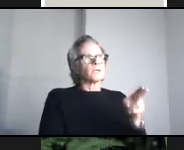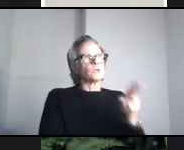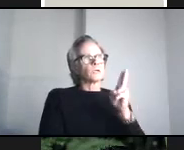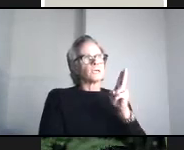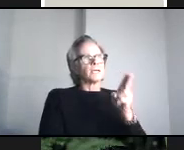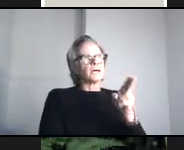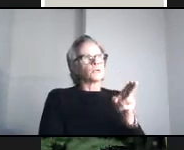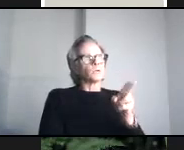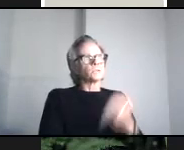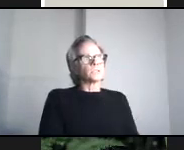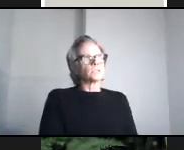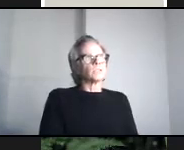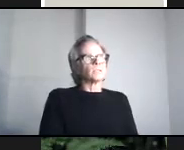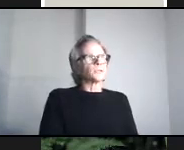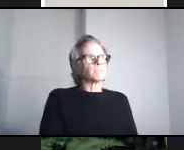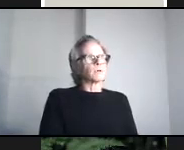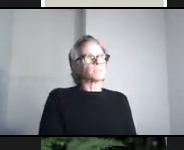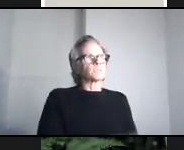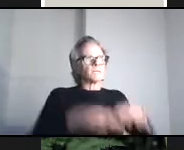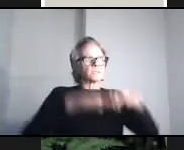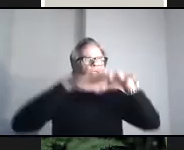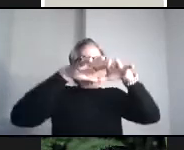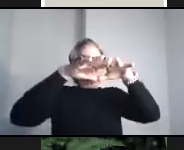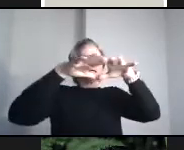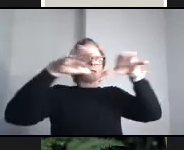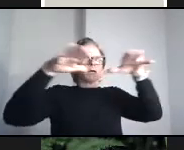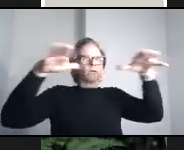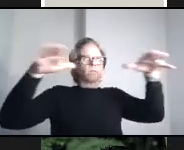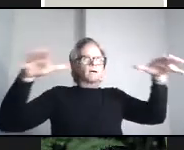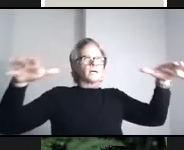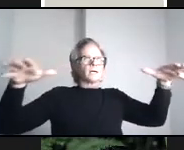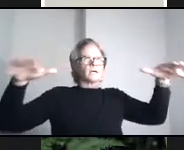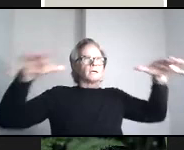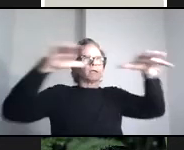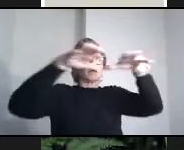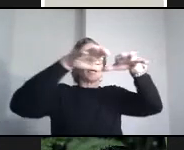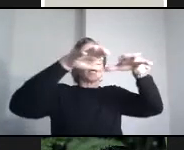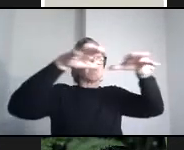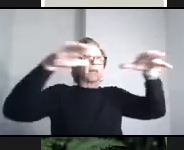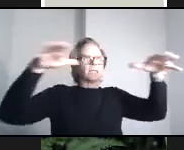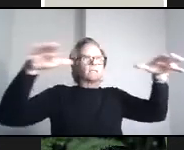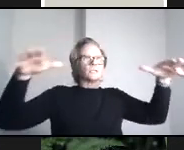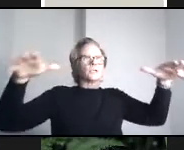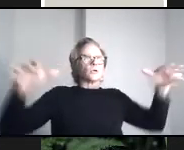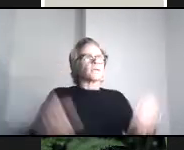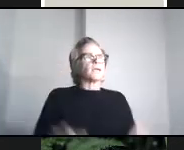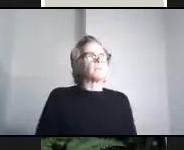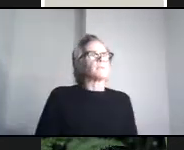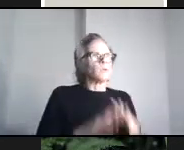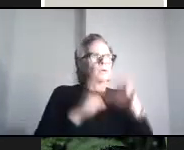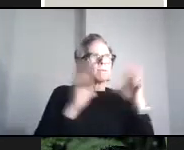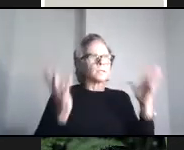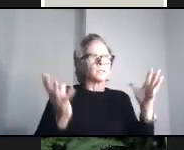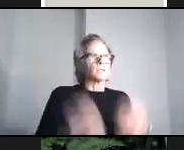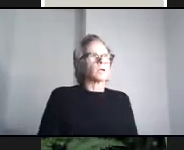further in, you're looking now towards into the multi-purpose space, kind of covered by, again, a flattened dome